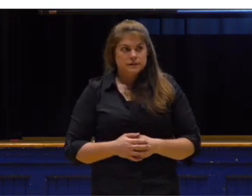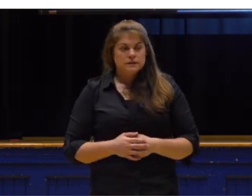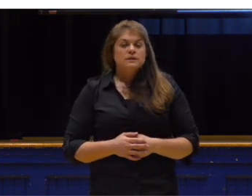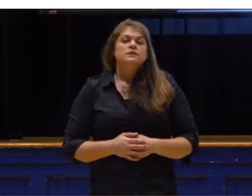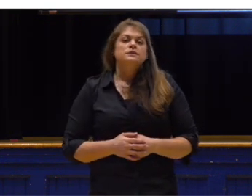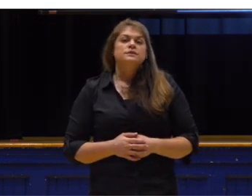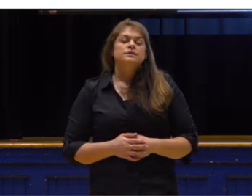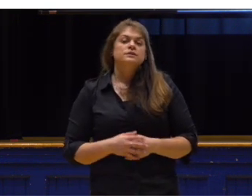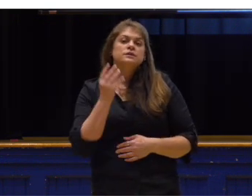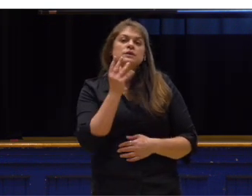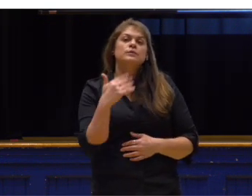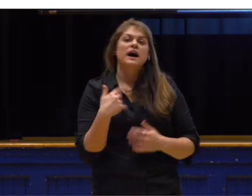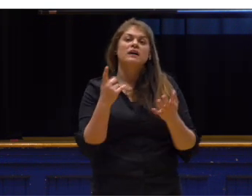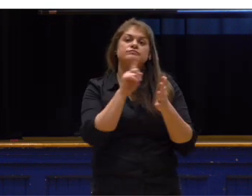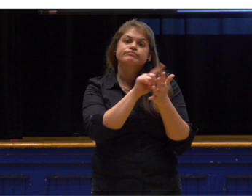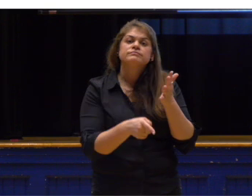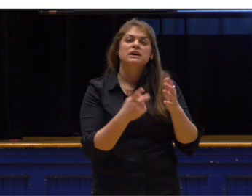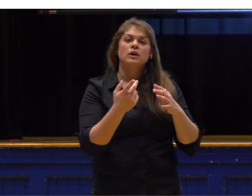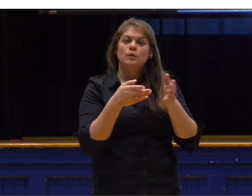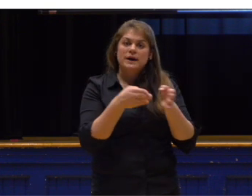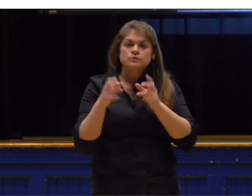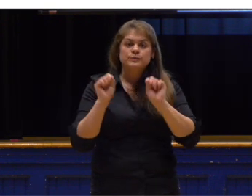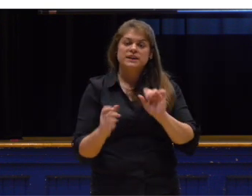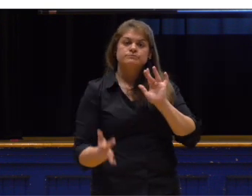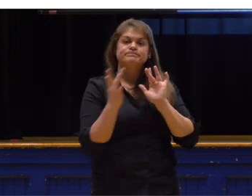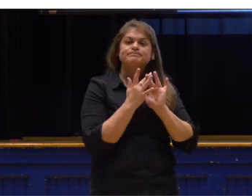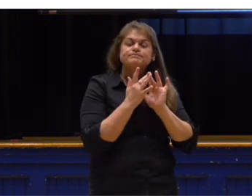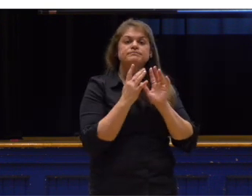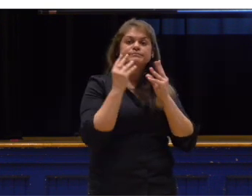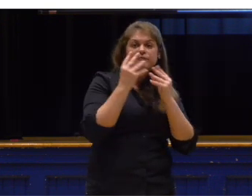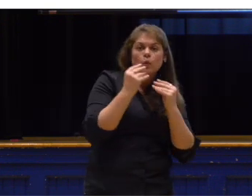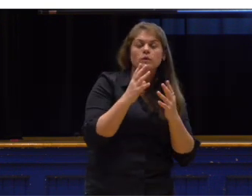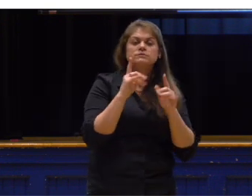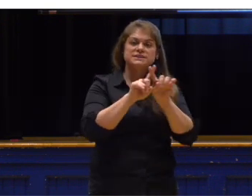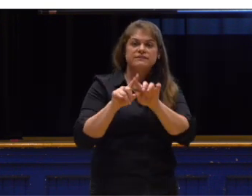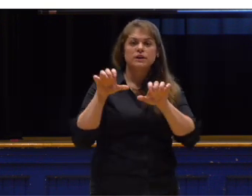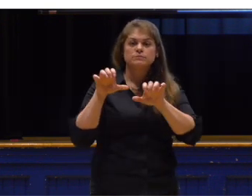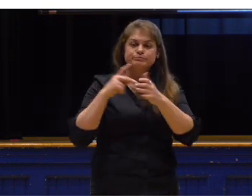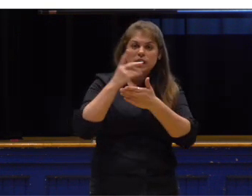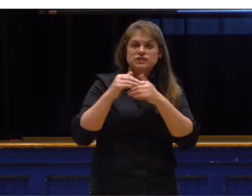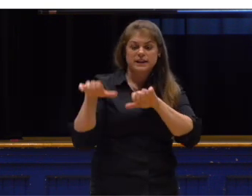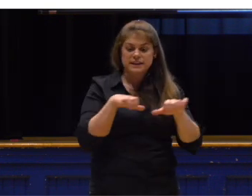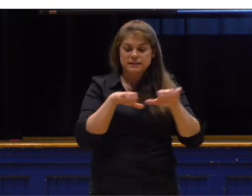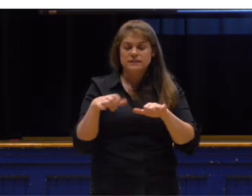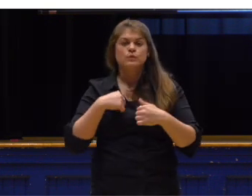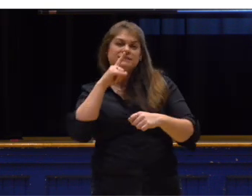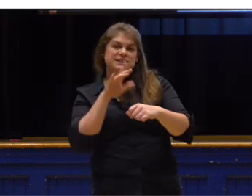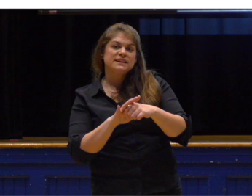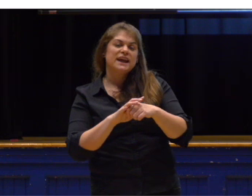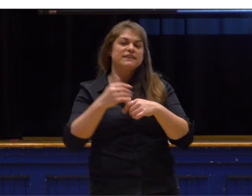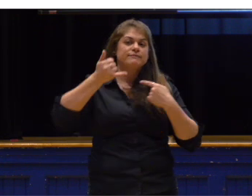We have a number of different ways for you to stay connected and informed about project activities. We have a dedicated project